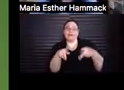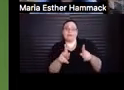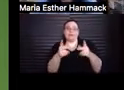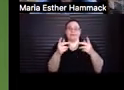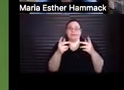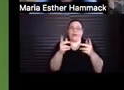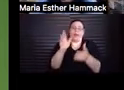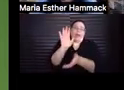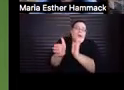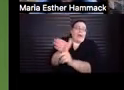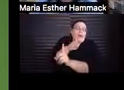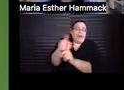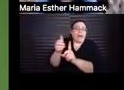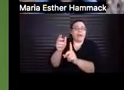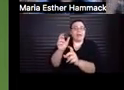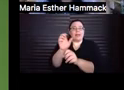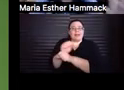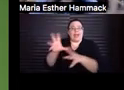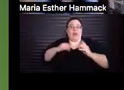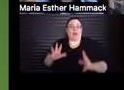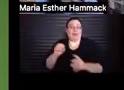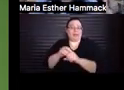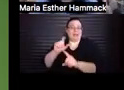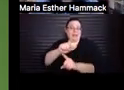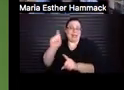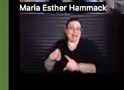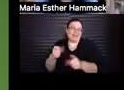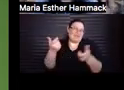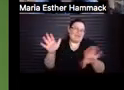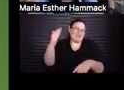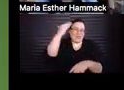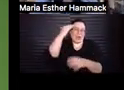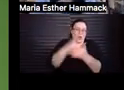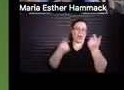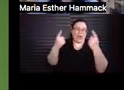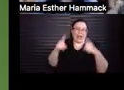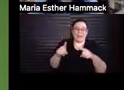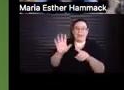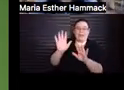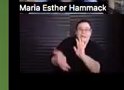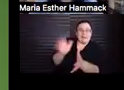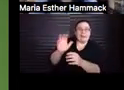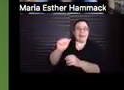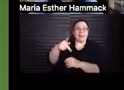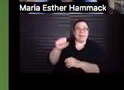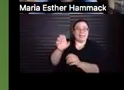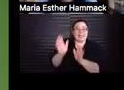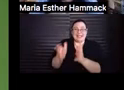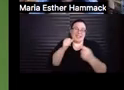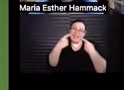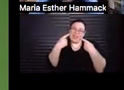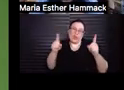slaveholders in Texas. And of course, we all know what happens with appeasement. A lot of the times it doesn't work, as we've learned from